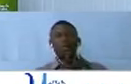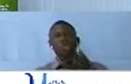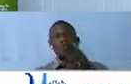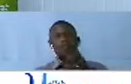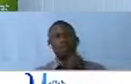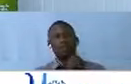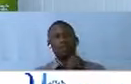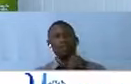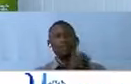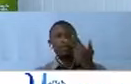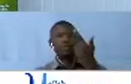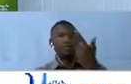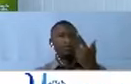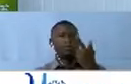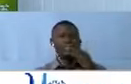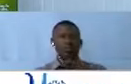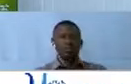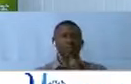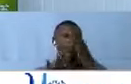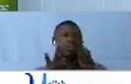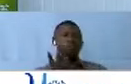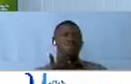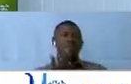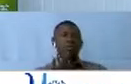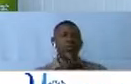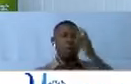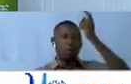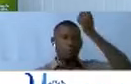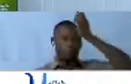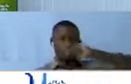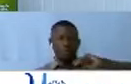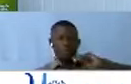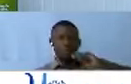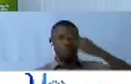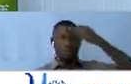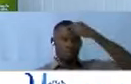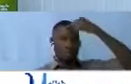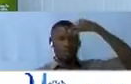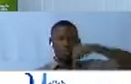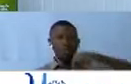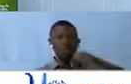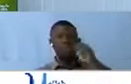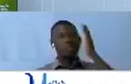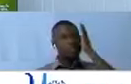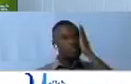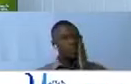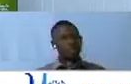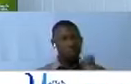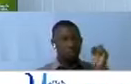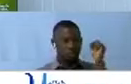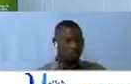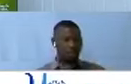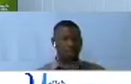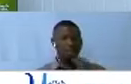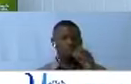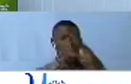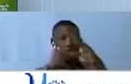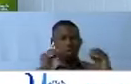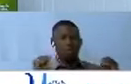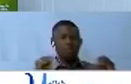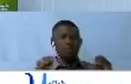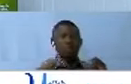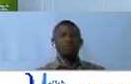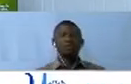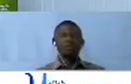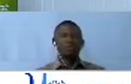was transferred to police headquarters serious crime. 1998, in the police la korda abato serious crimes la fannala.